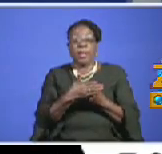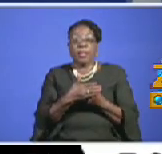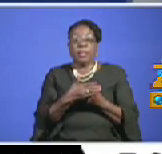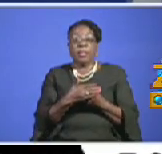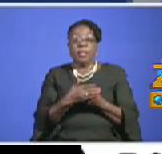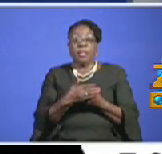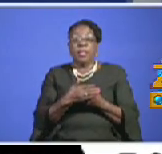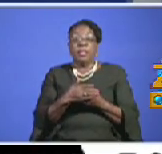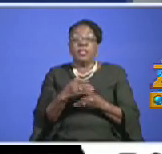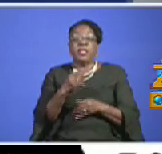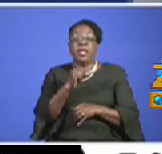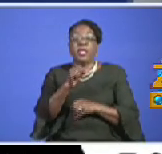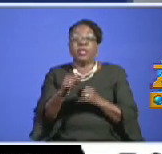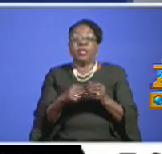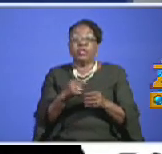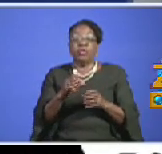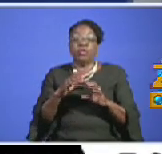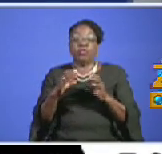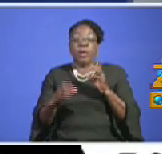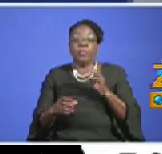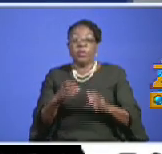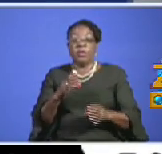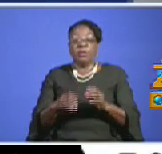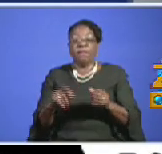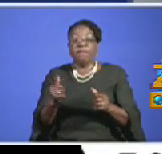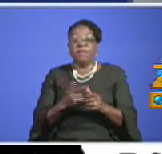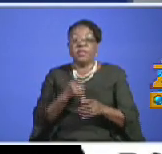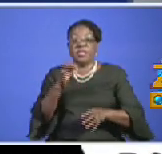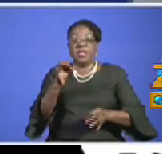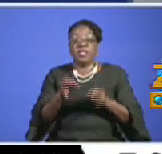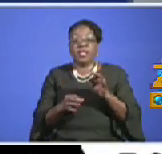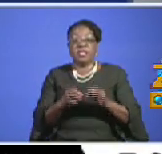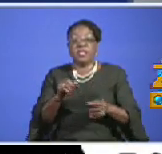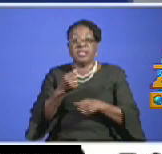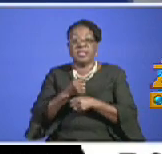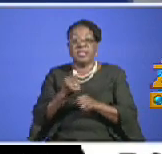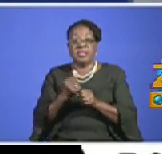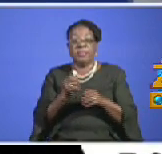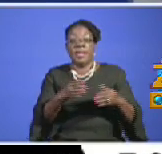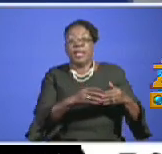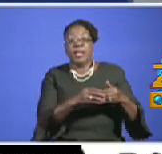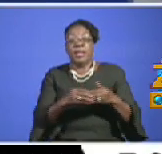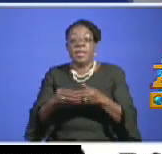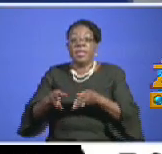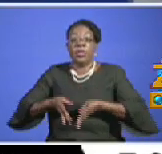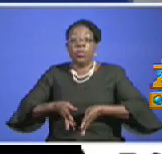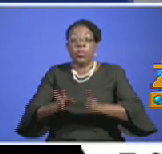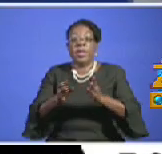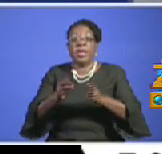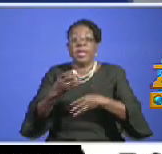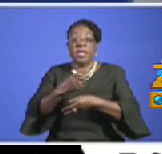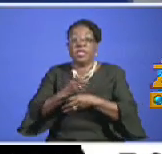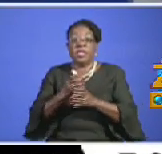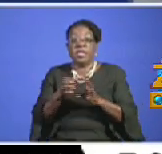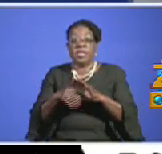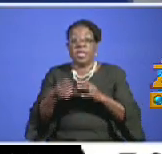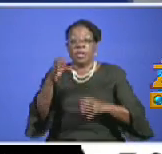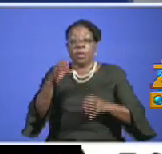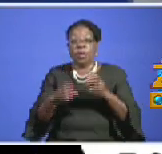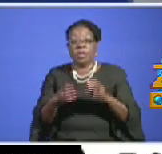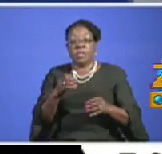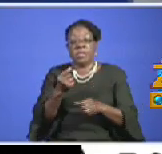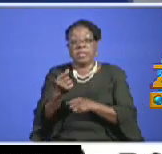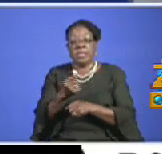The Industrial Tribunal recording a first in the justice system, also leading the way in the court reform initiative. Fern Carey